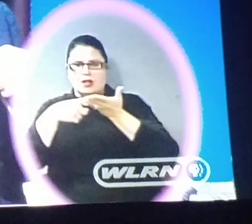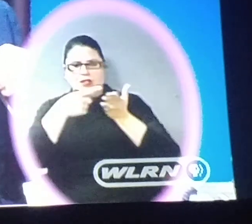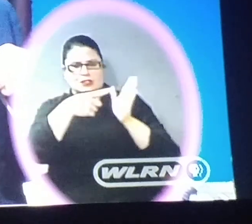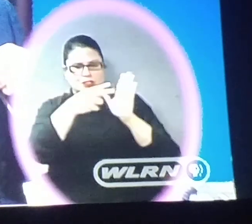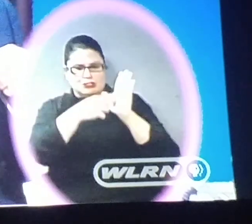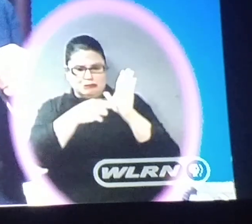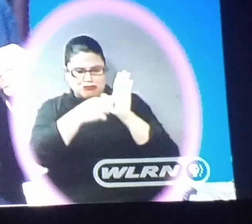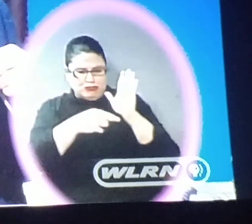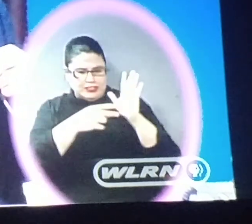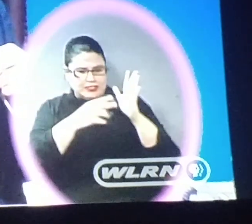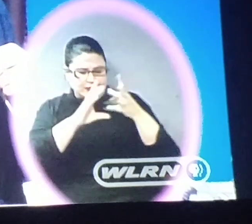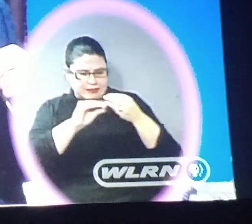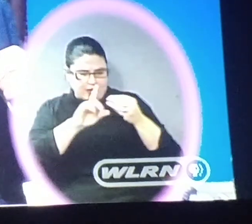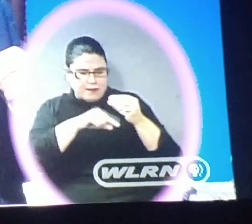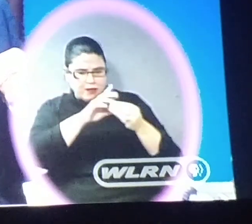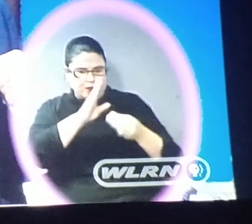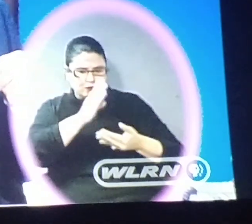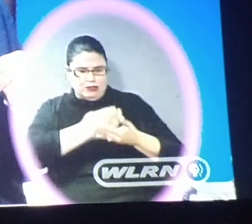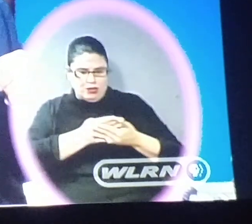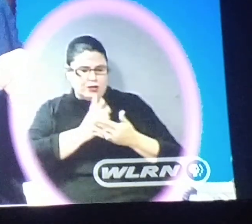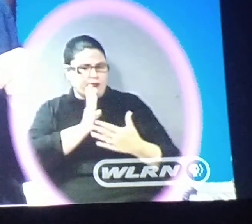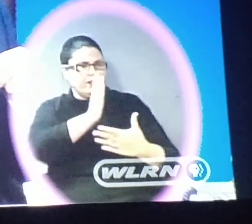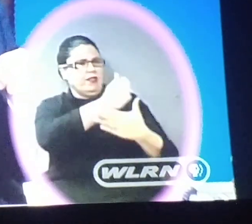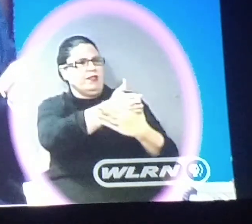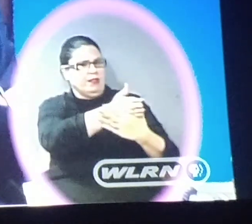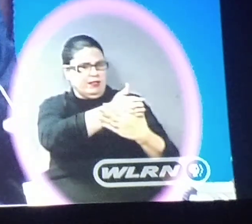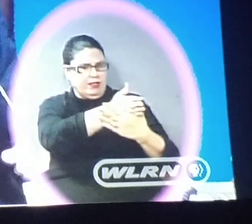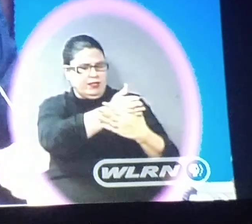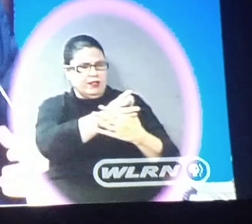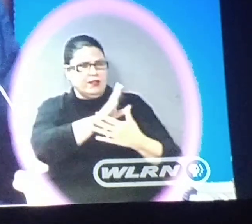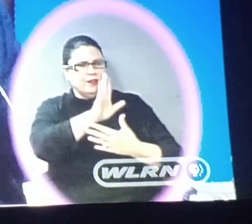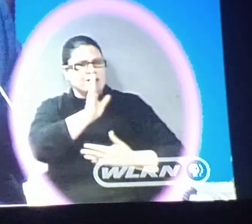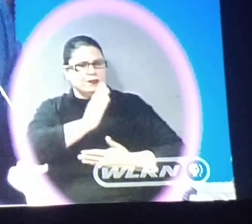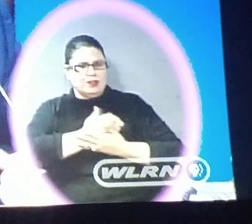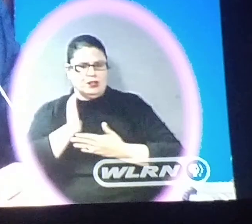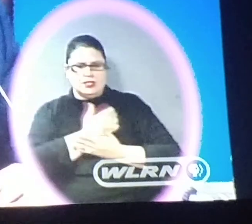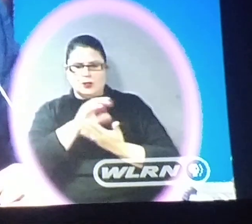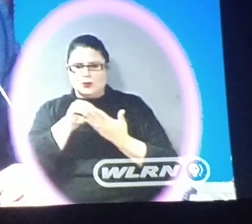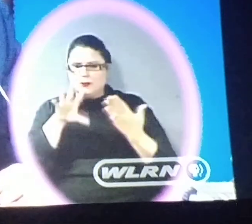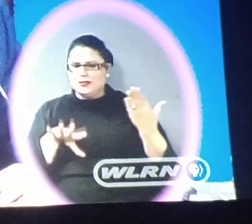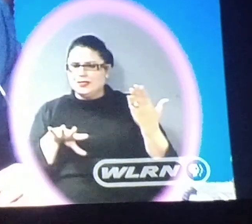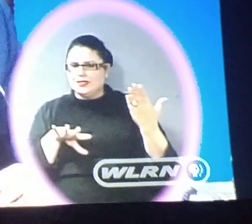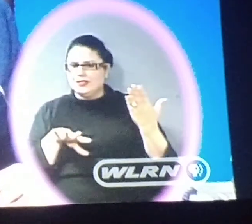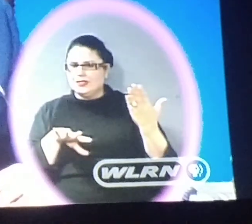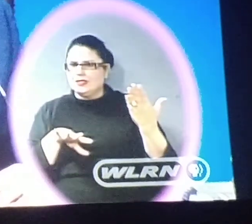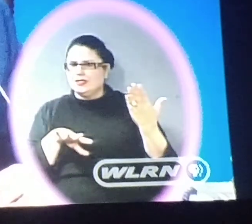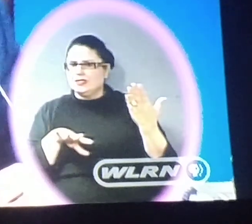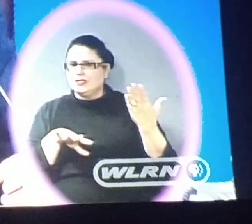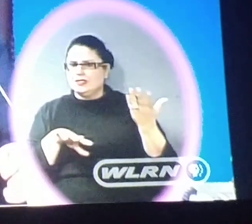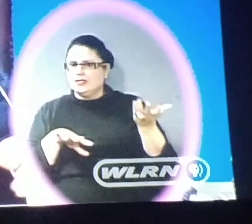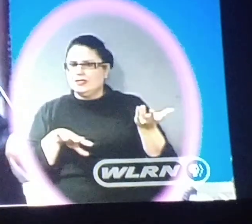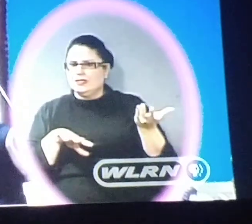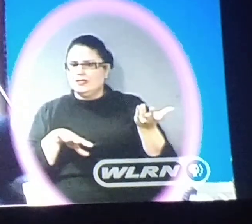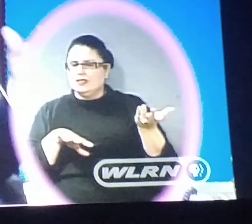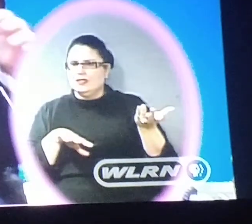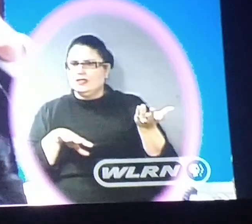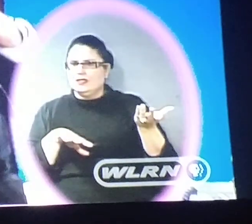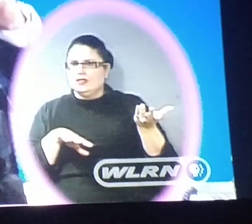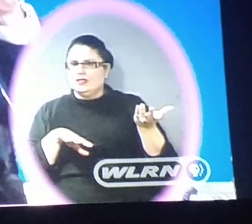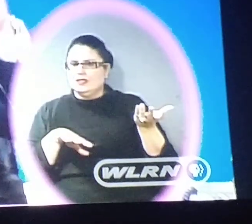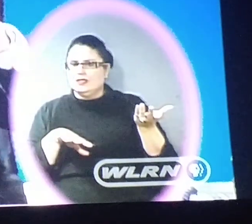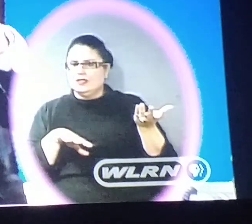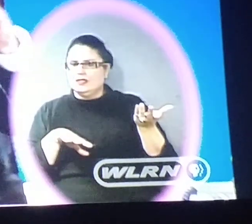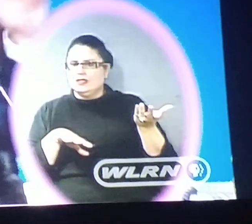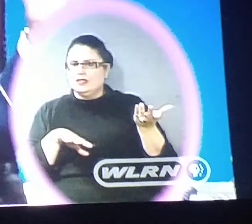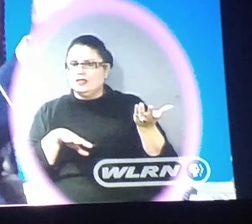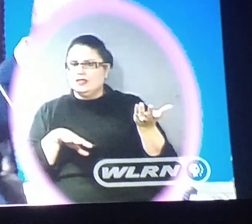reading to us about her daughter. Her daughter is our student. The least we could do is it